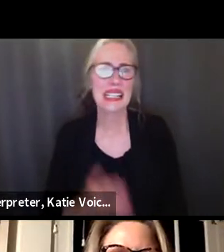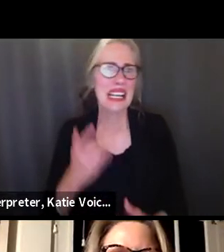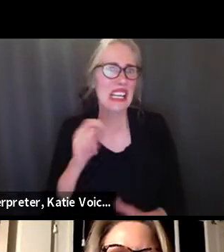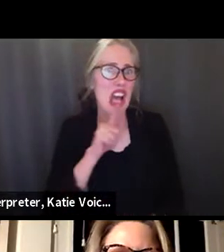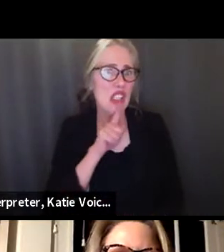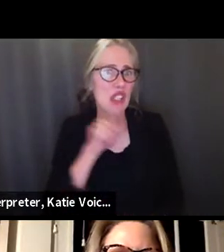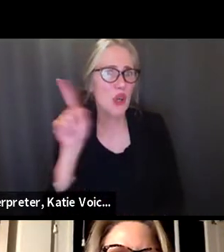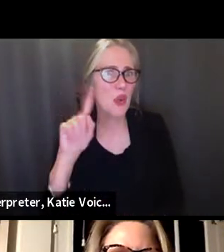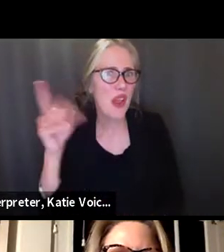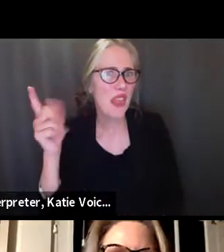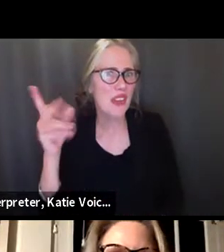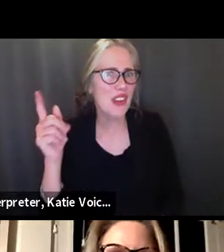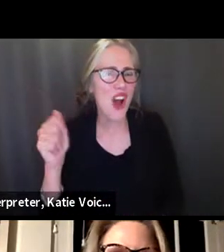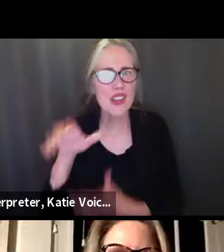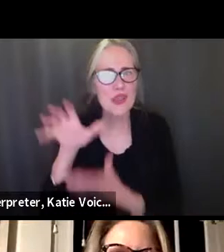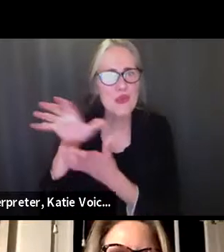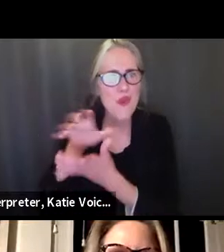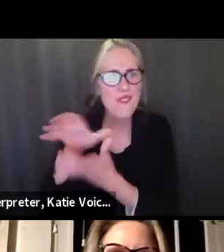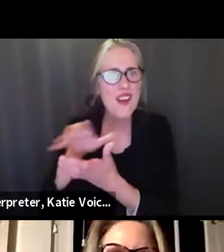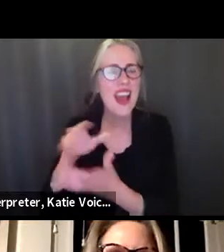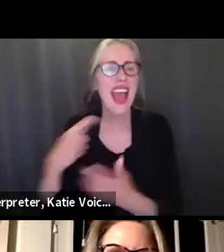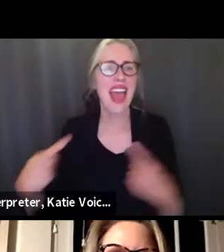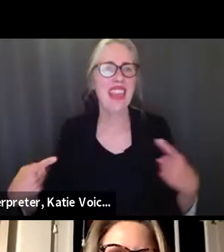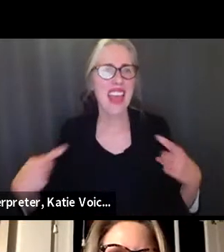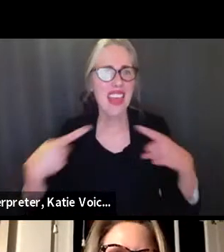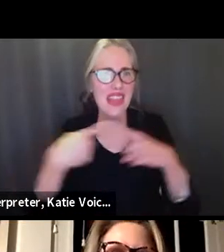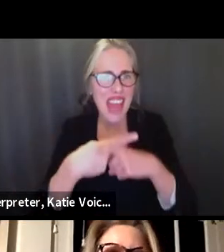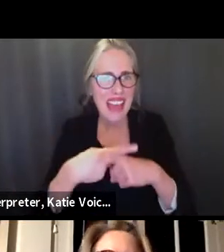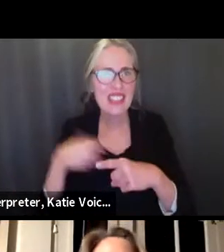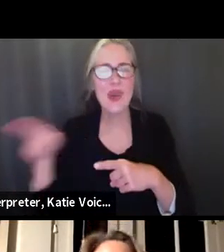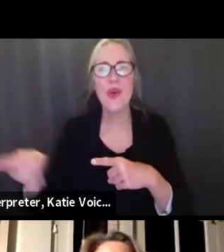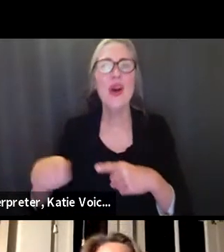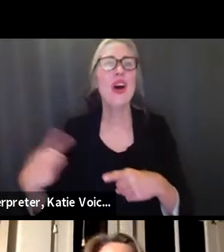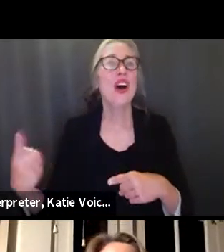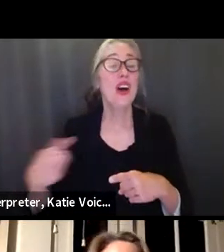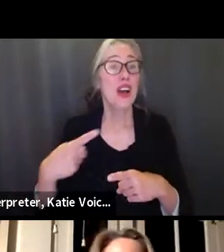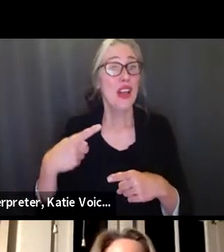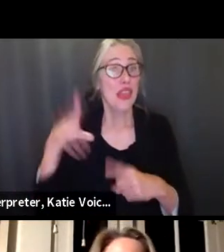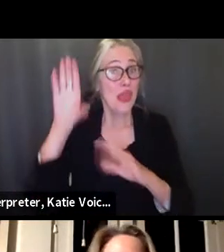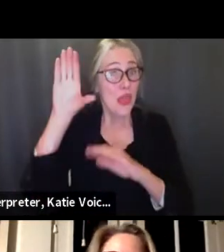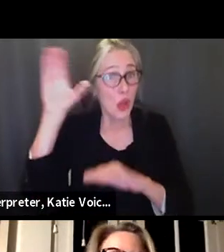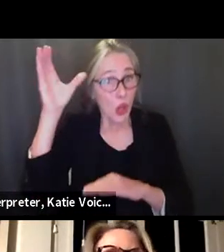from, but the dog is overriding your comments.